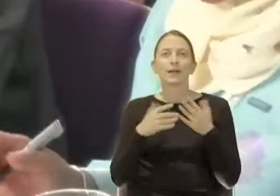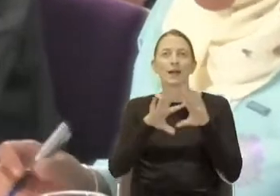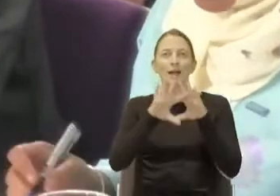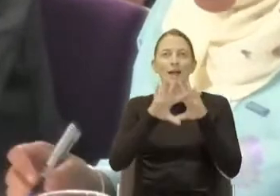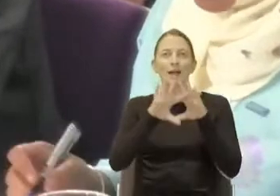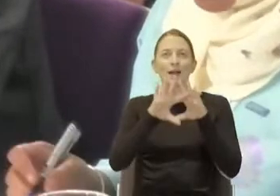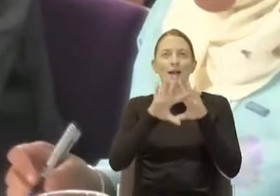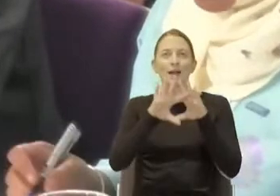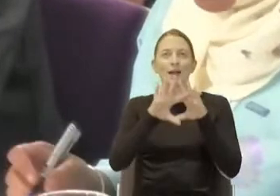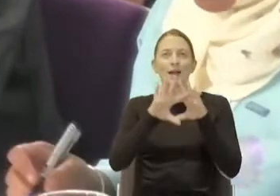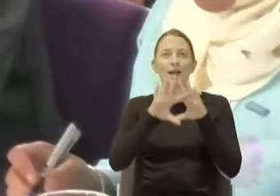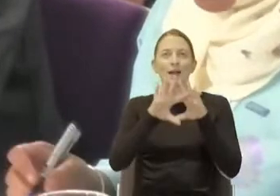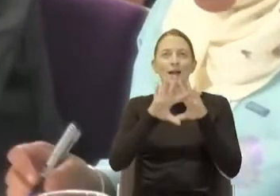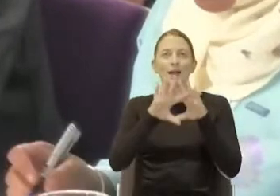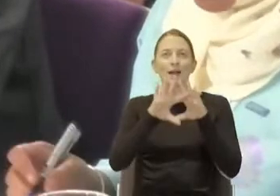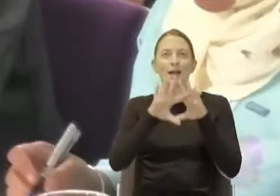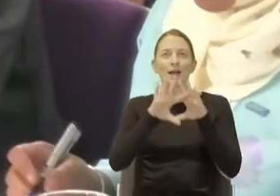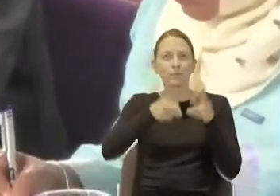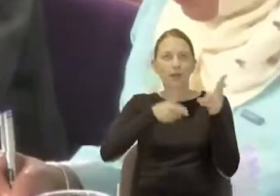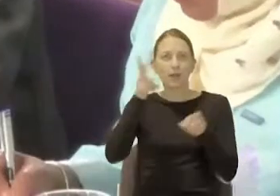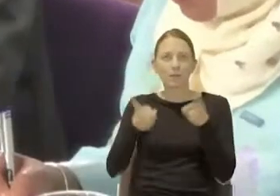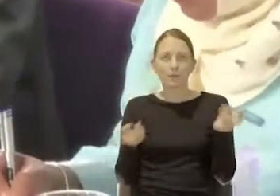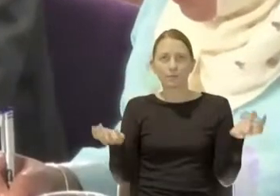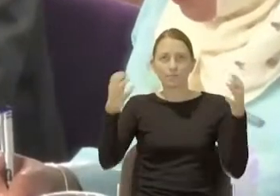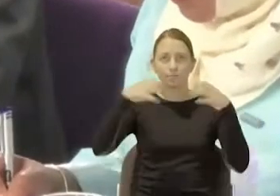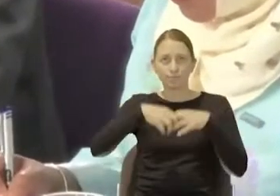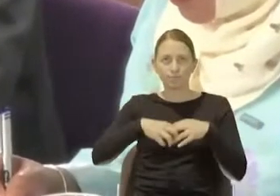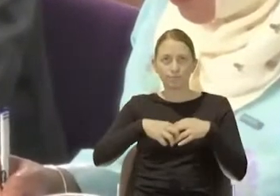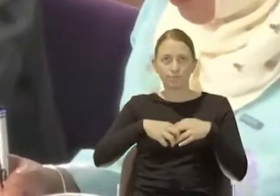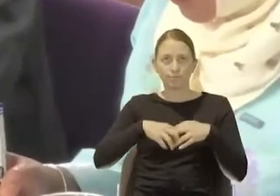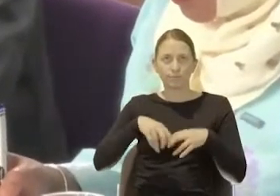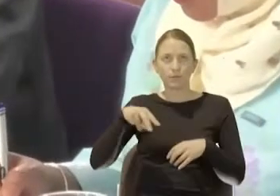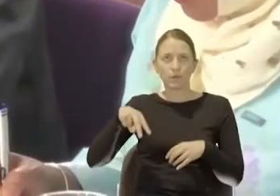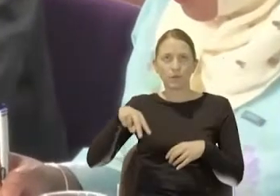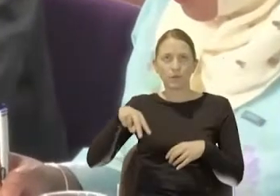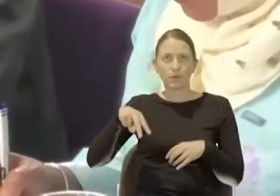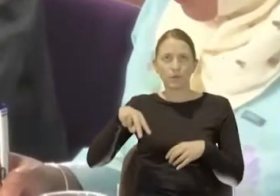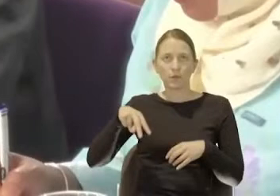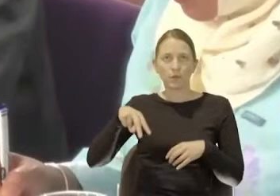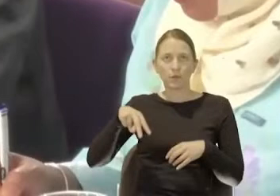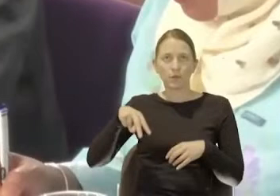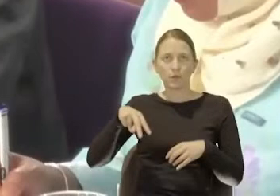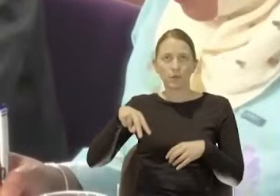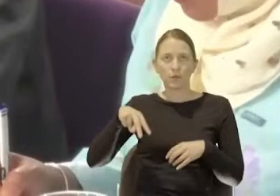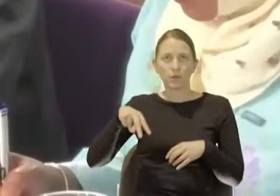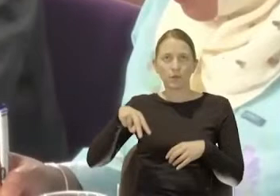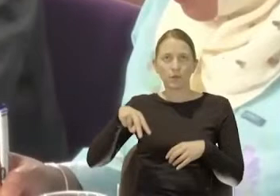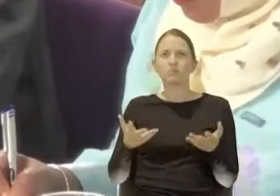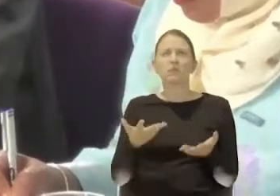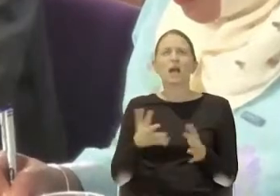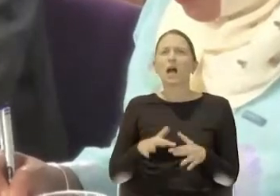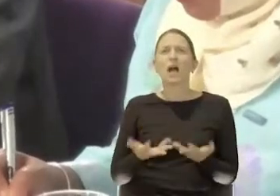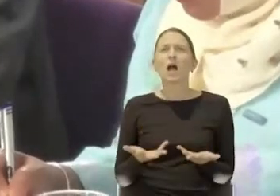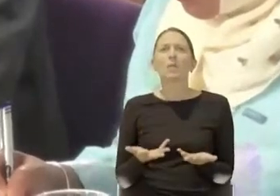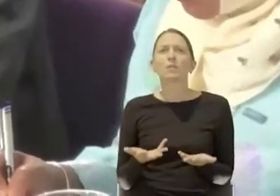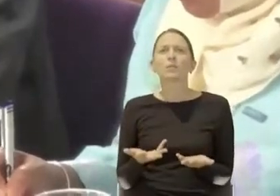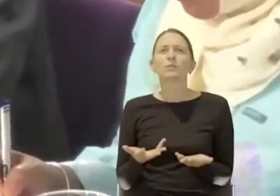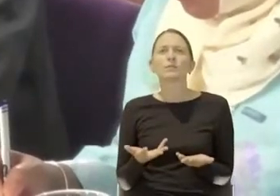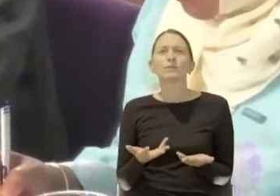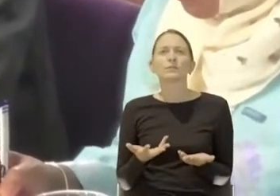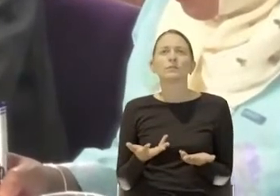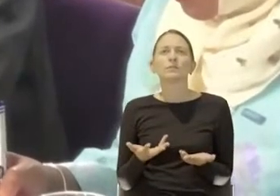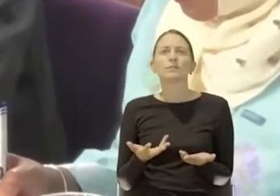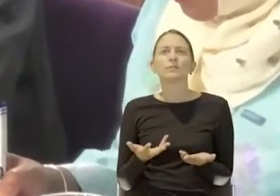UN Habitat, raising awareness about the importance of sustainable urbanization, and accelerating